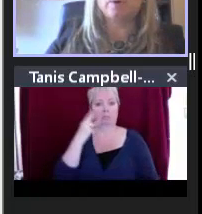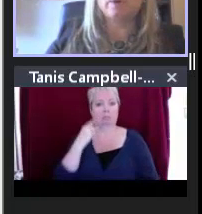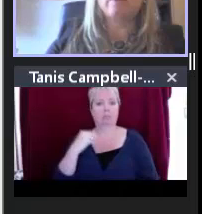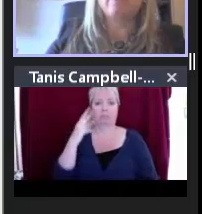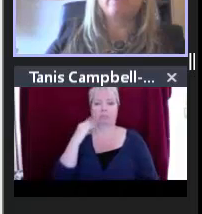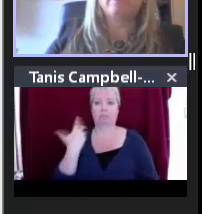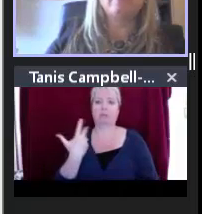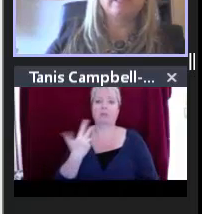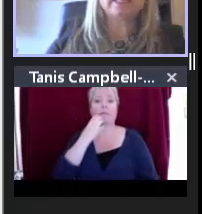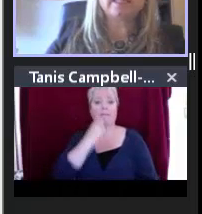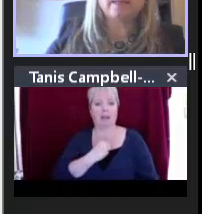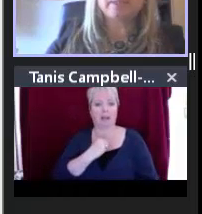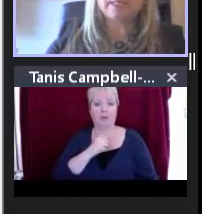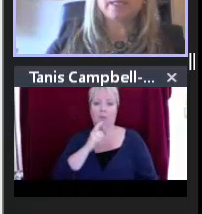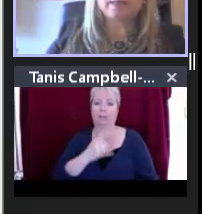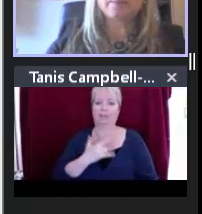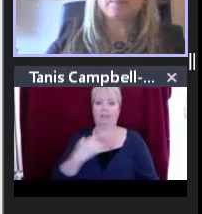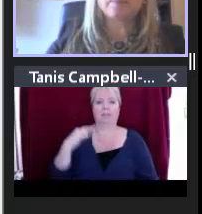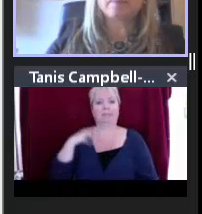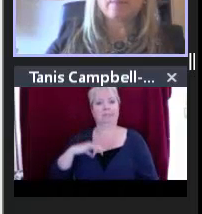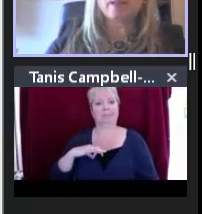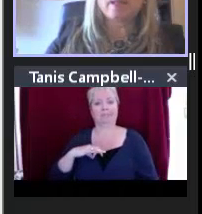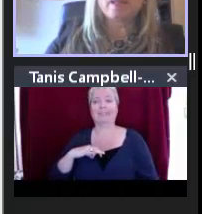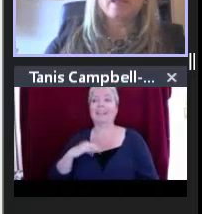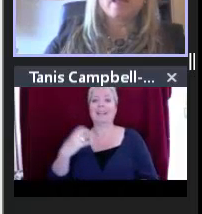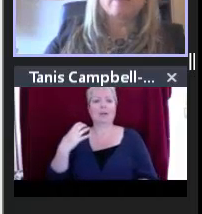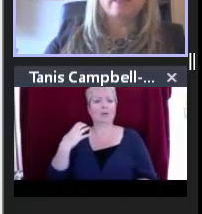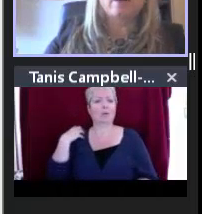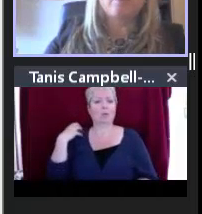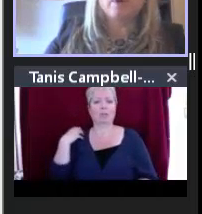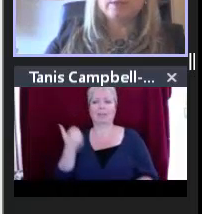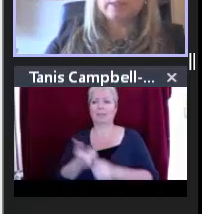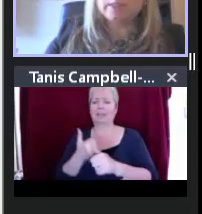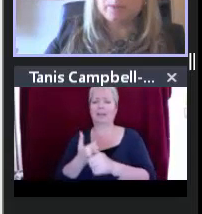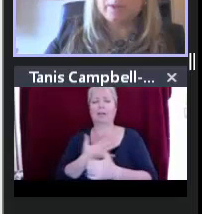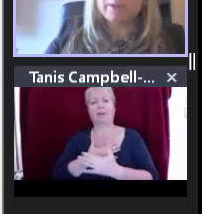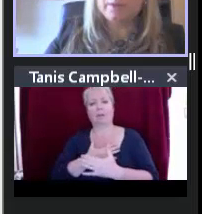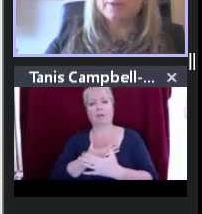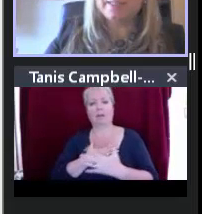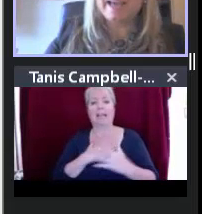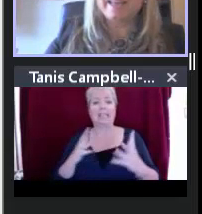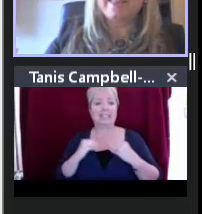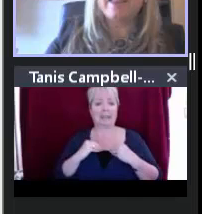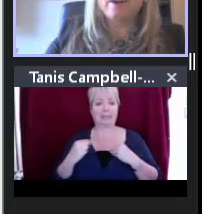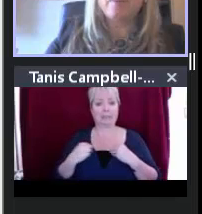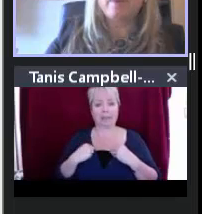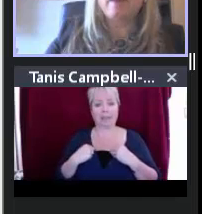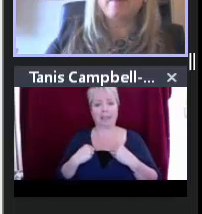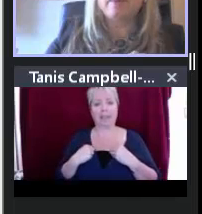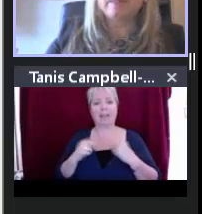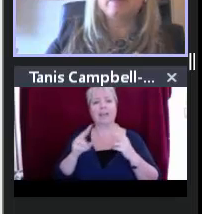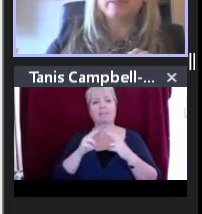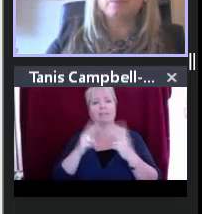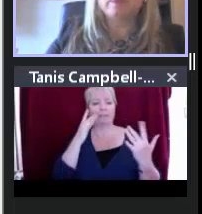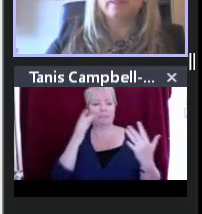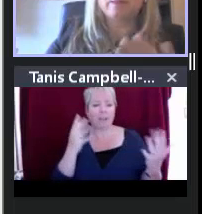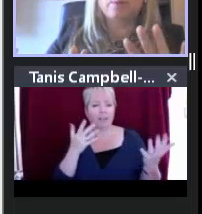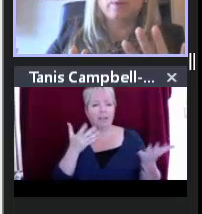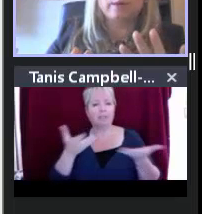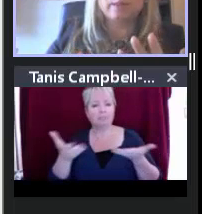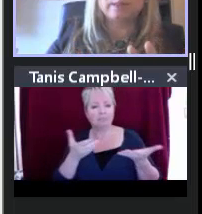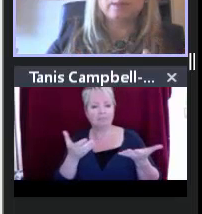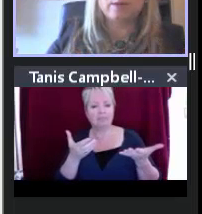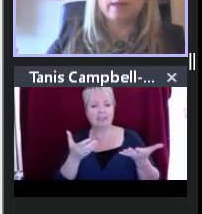are supportive, they're accepting, they're personable, there's that in there, but this is what's